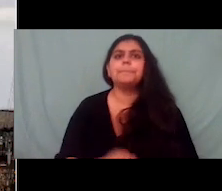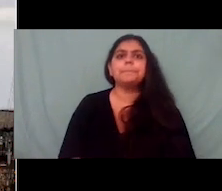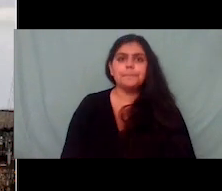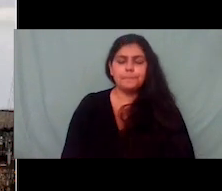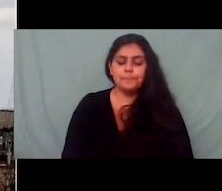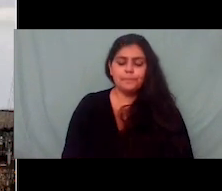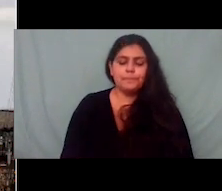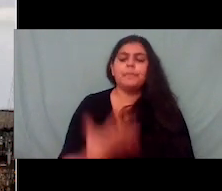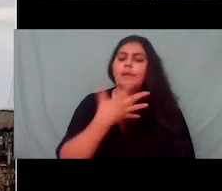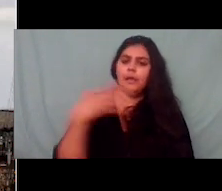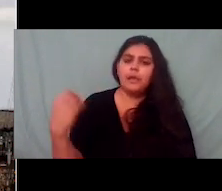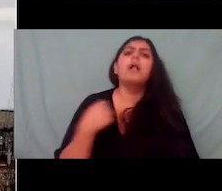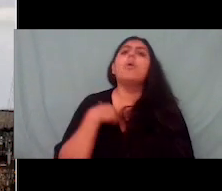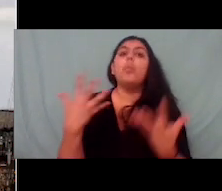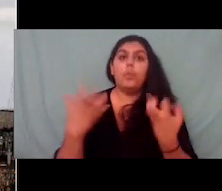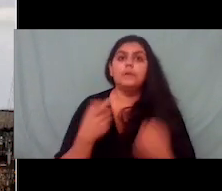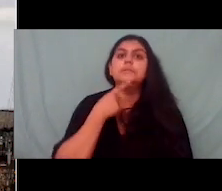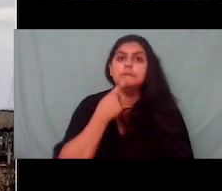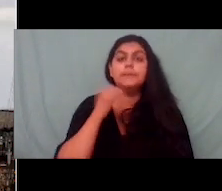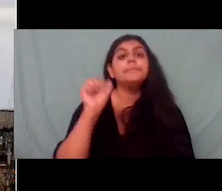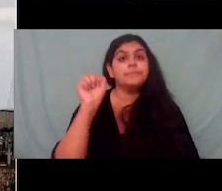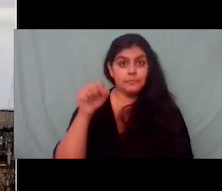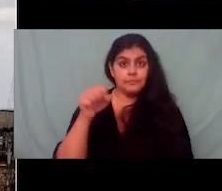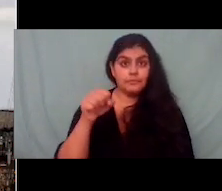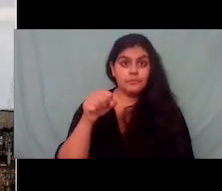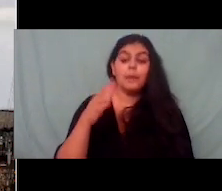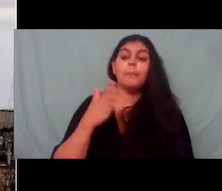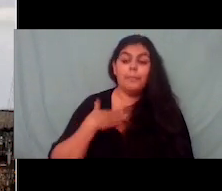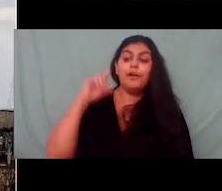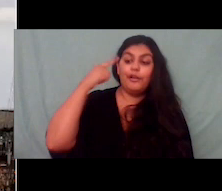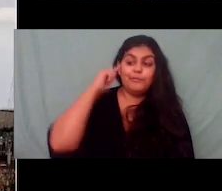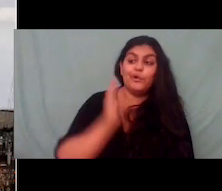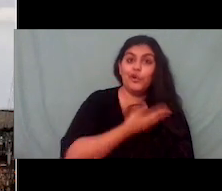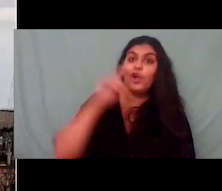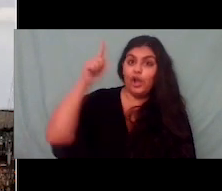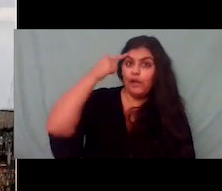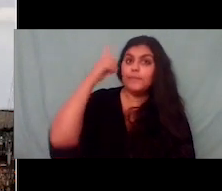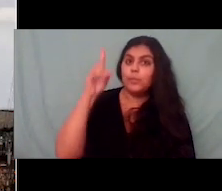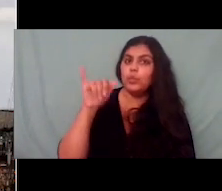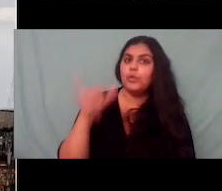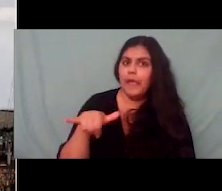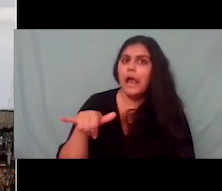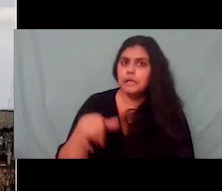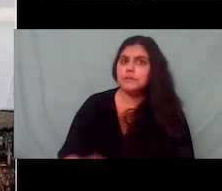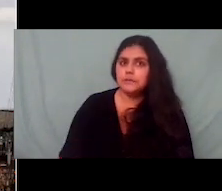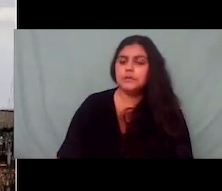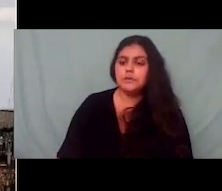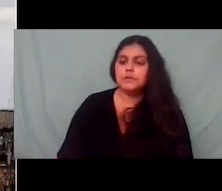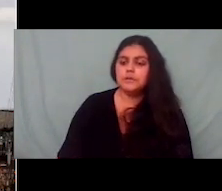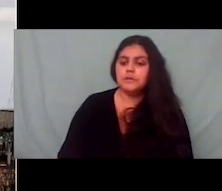And I would like to say that, yes, my government did this, our government did this, and it is